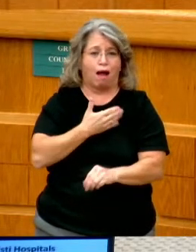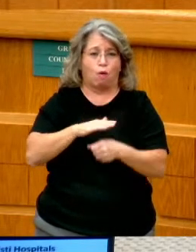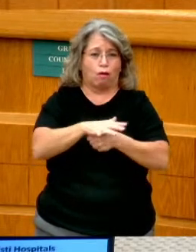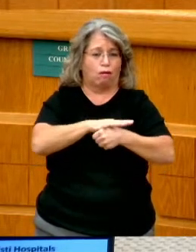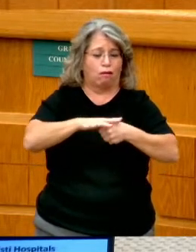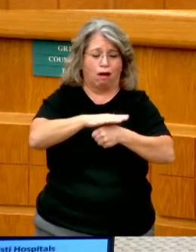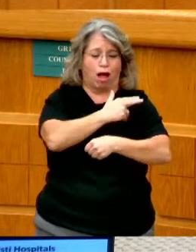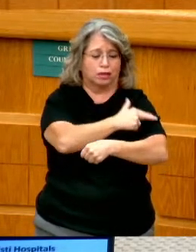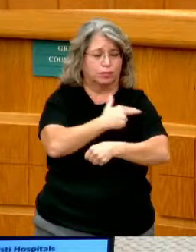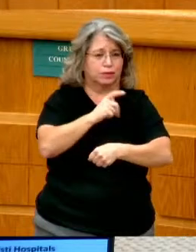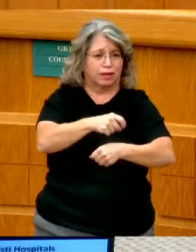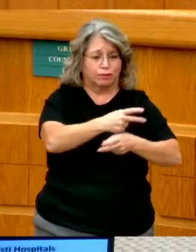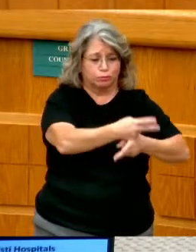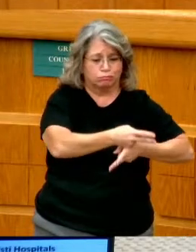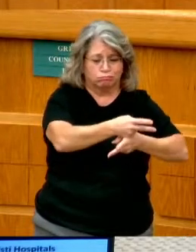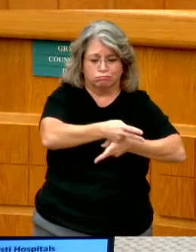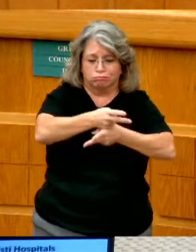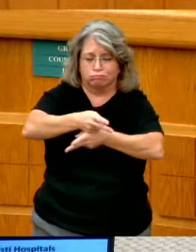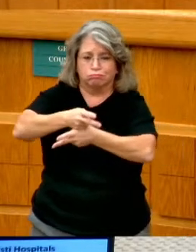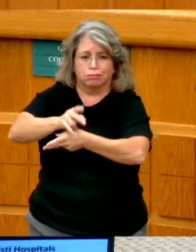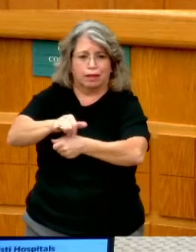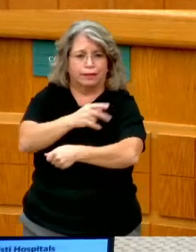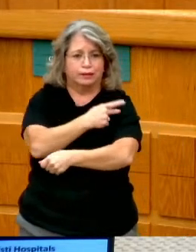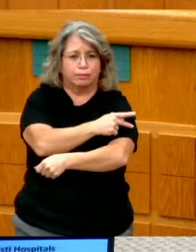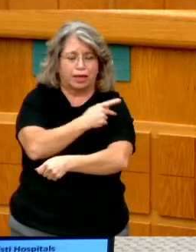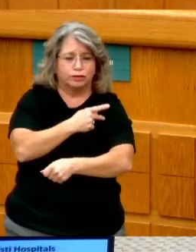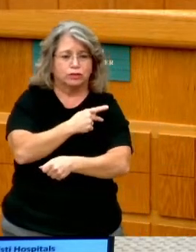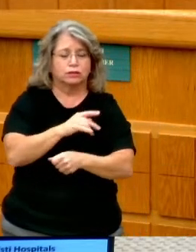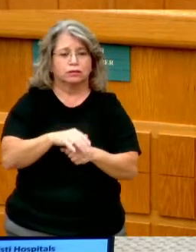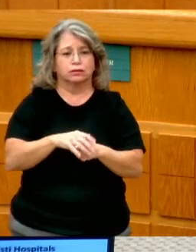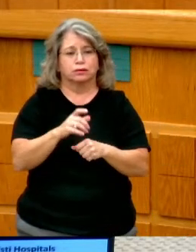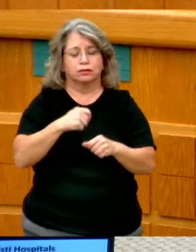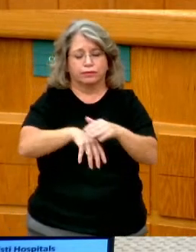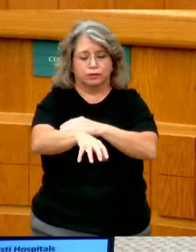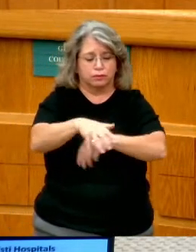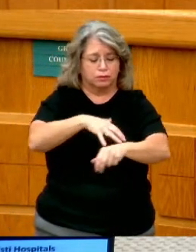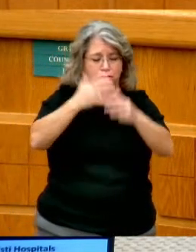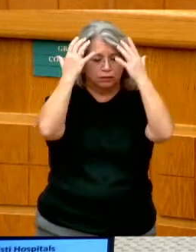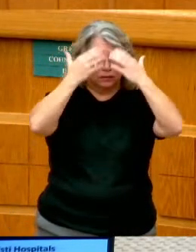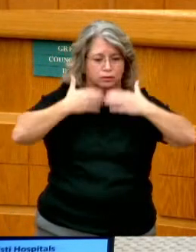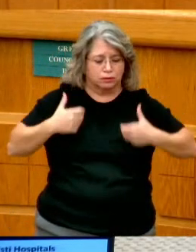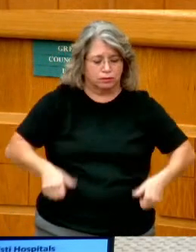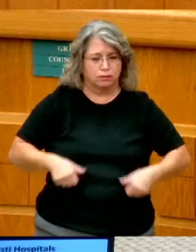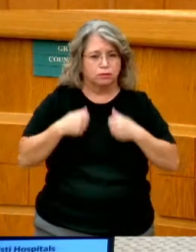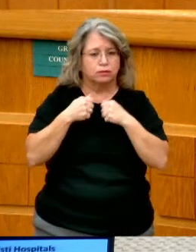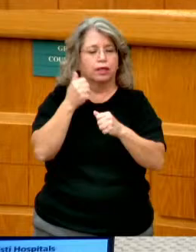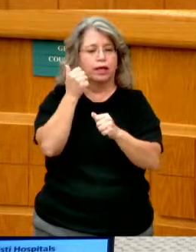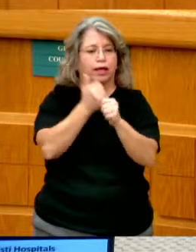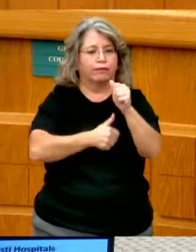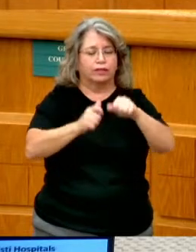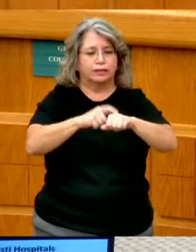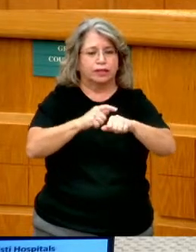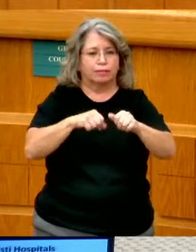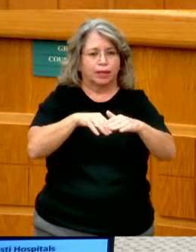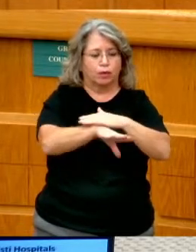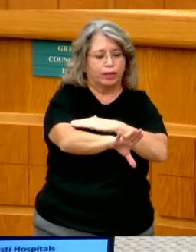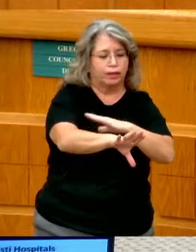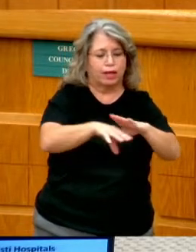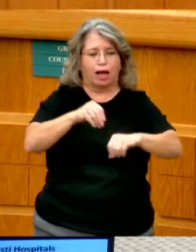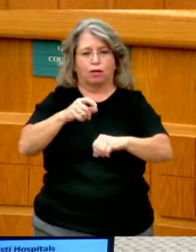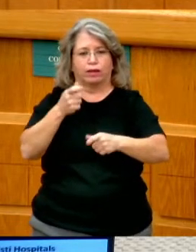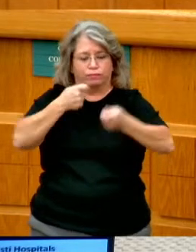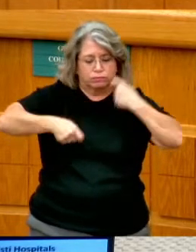having to treat these COVID-19 patients. They're having to don up, they're having to doff every time they go in and out of these patients'